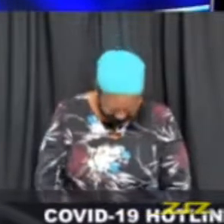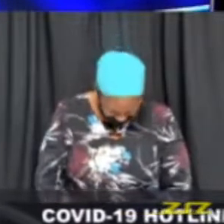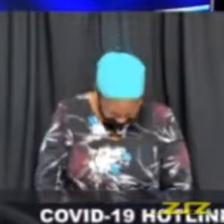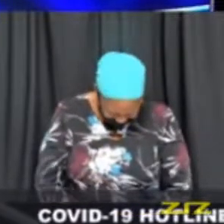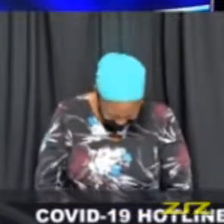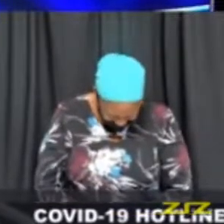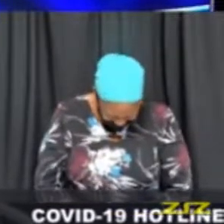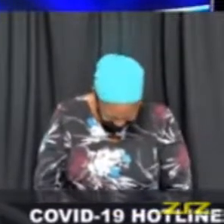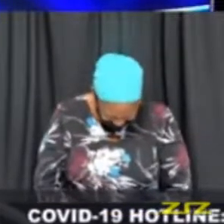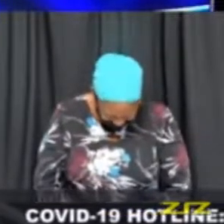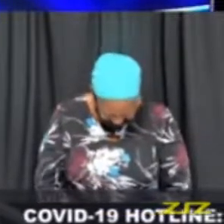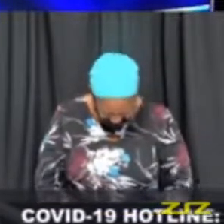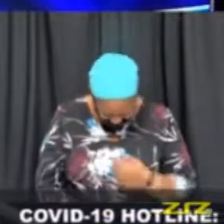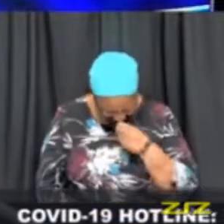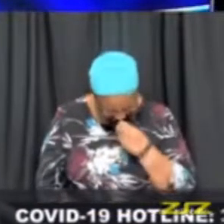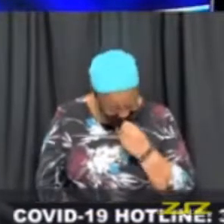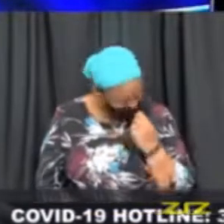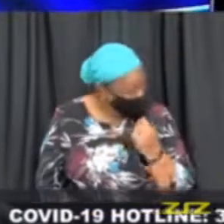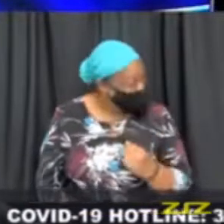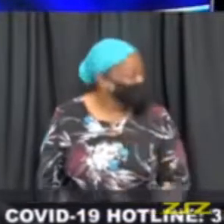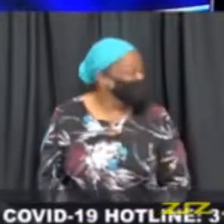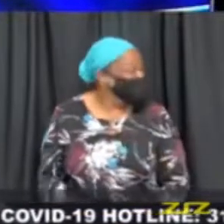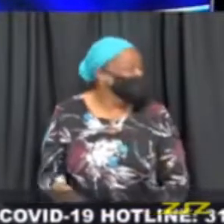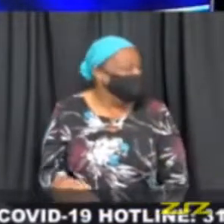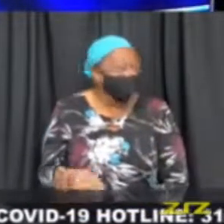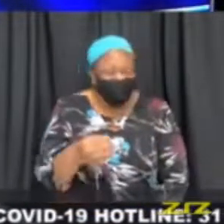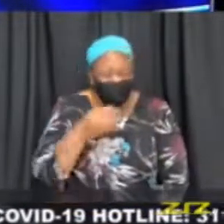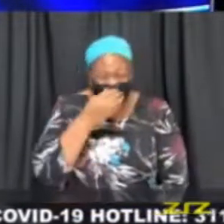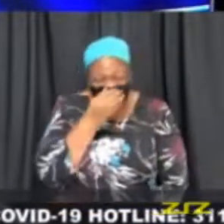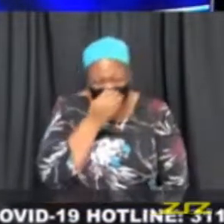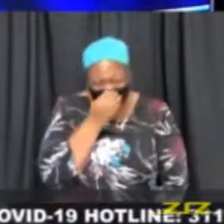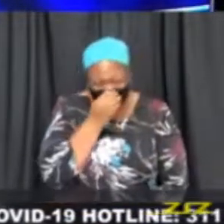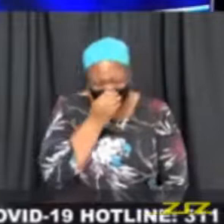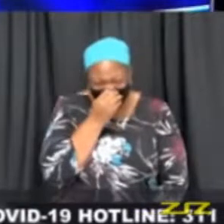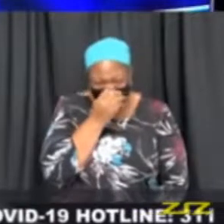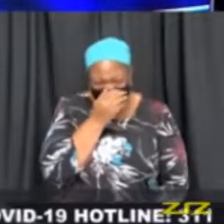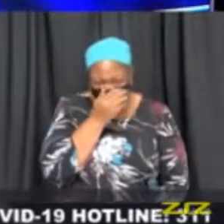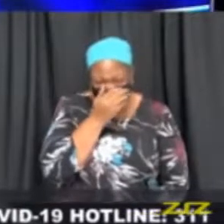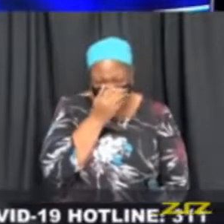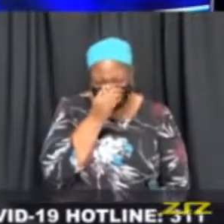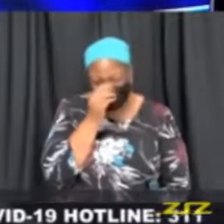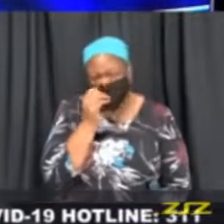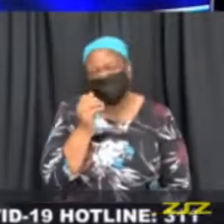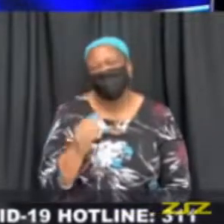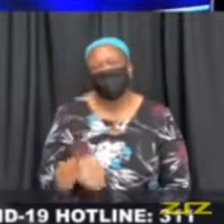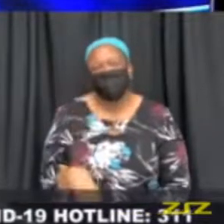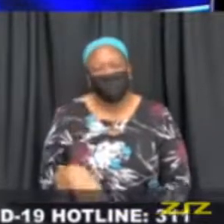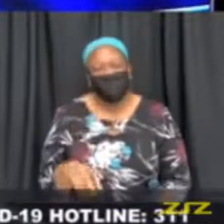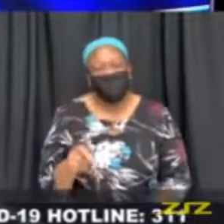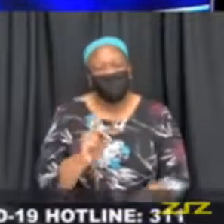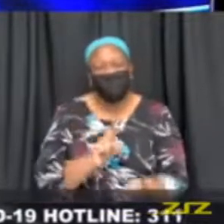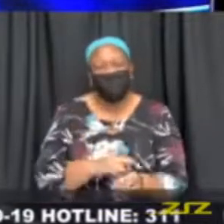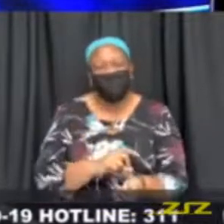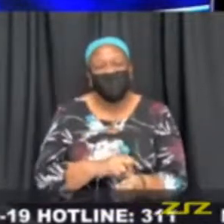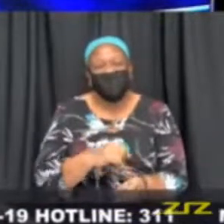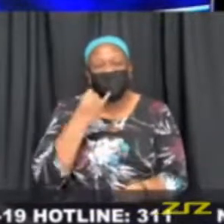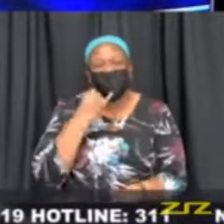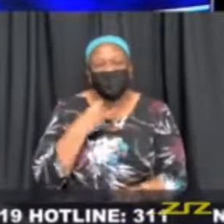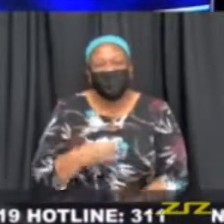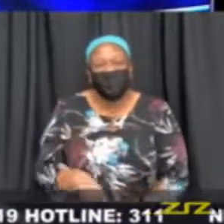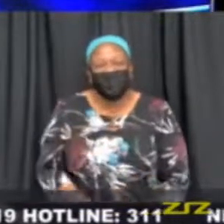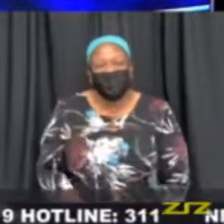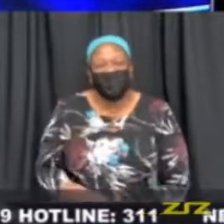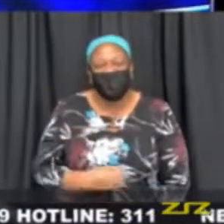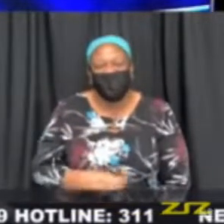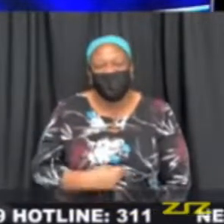we thank Superintendent Cromwell Henry, who took a break from presenting today. Mr. Abdius Samuel,